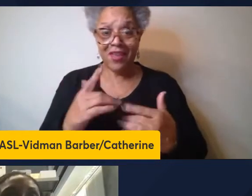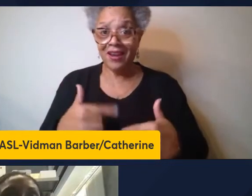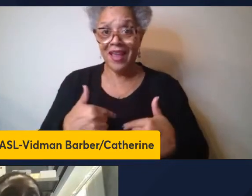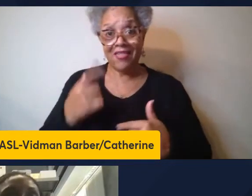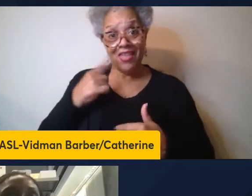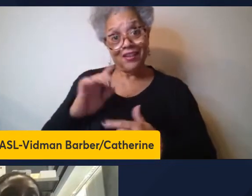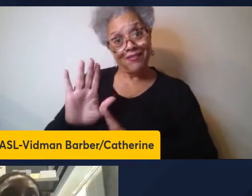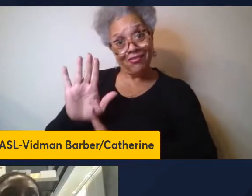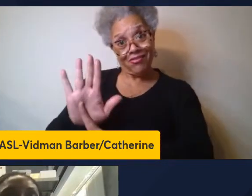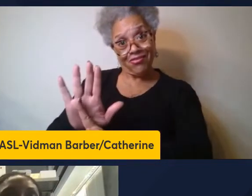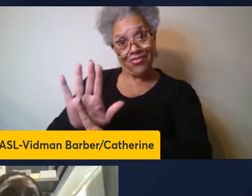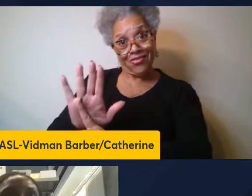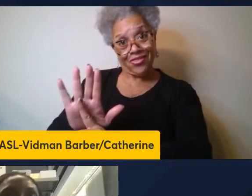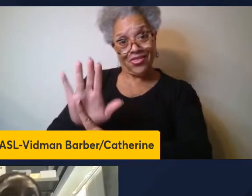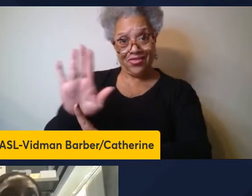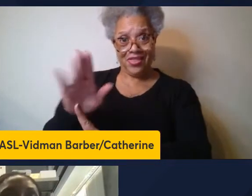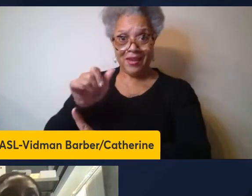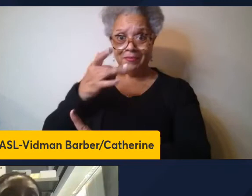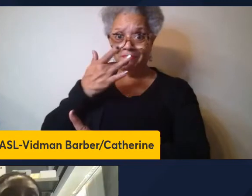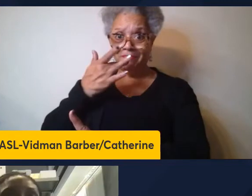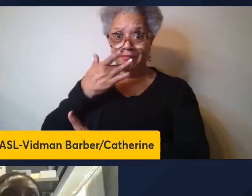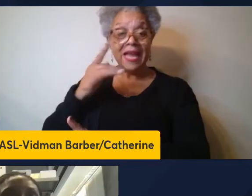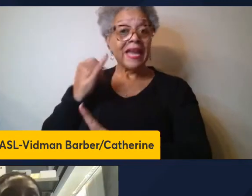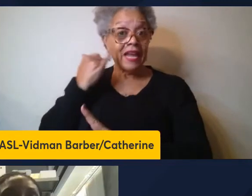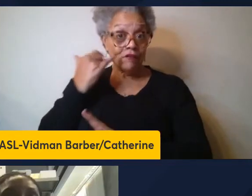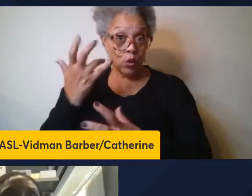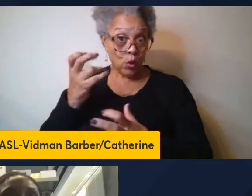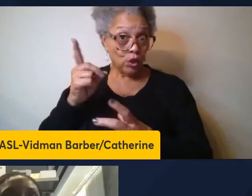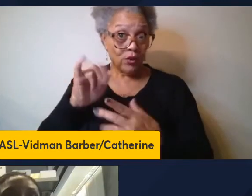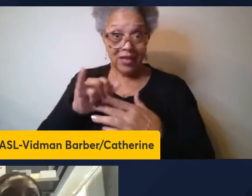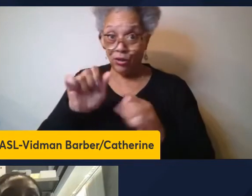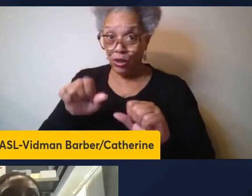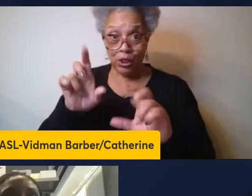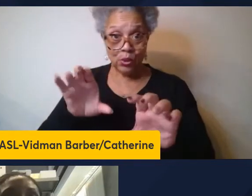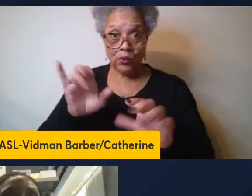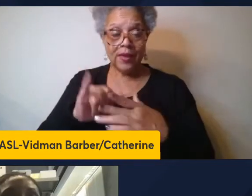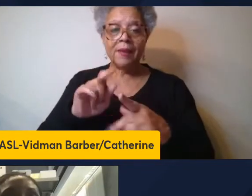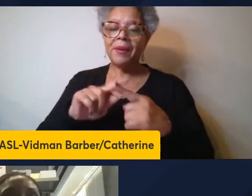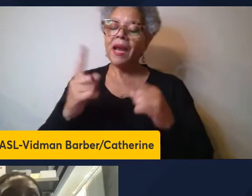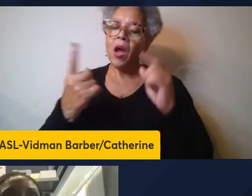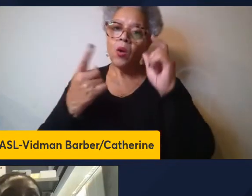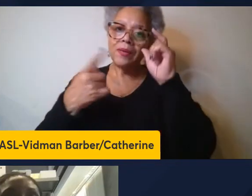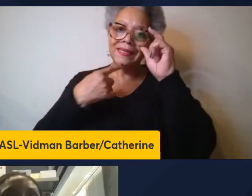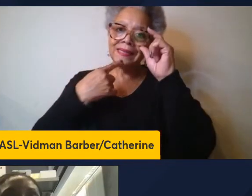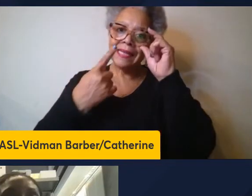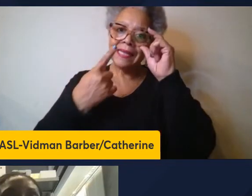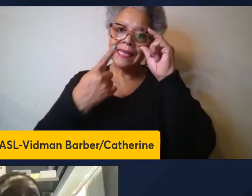them to do, that's their prerogative. If you want to do that, you can do that. But I always say that